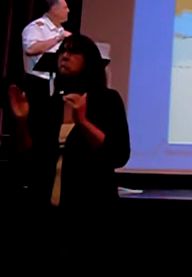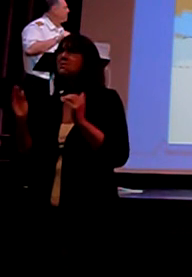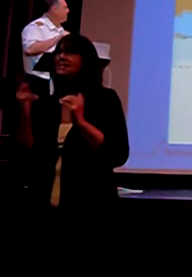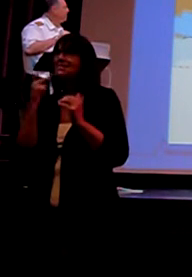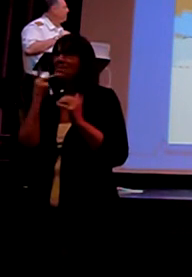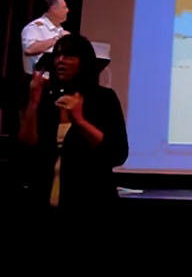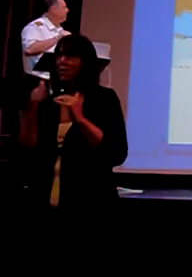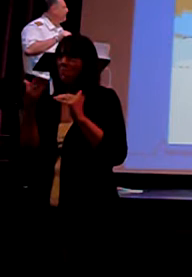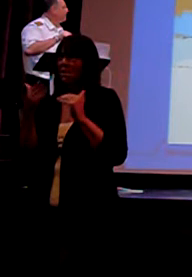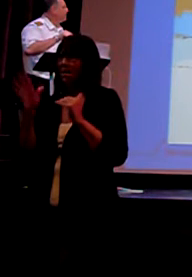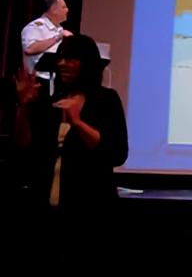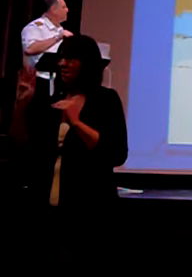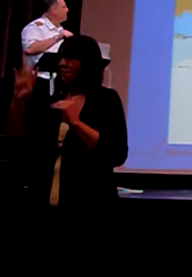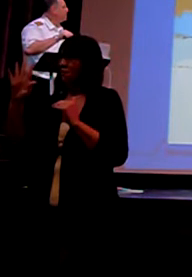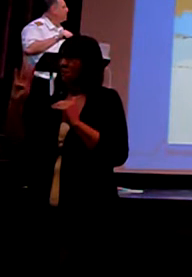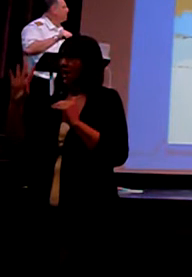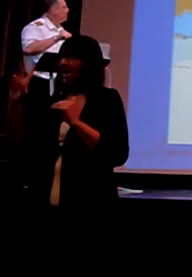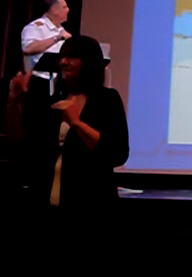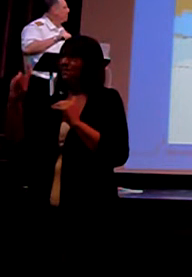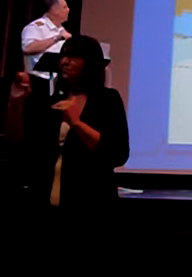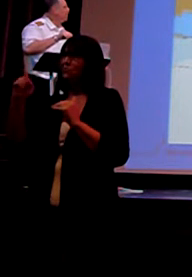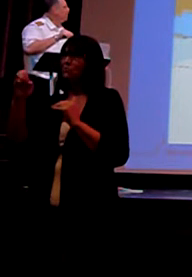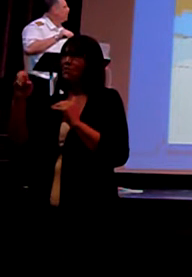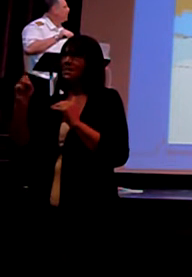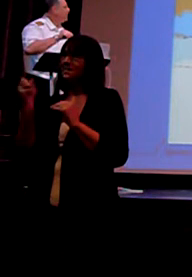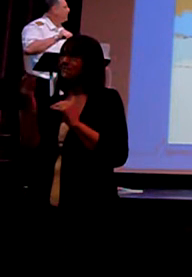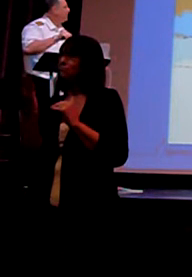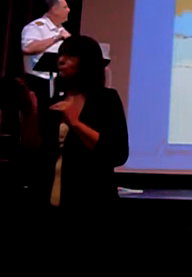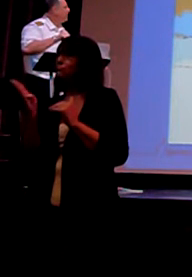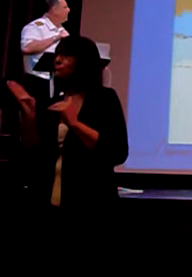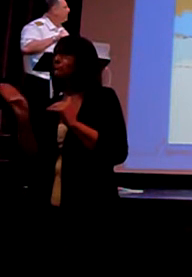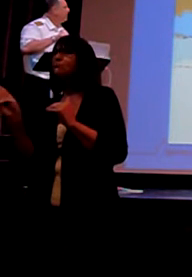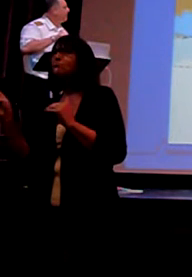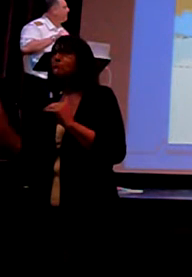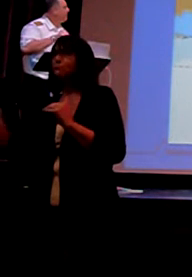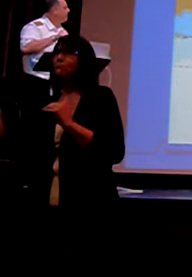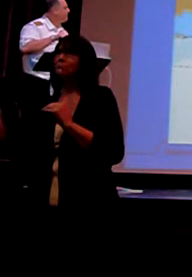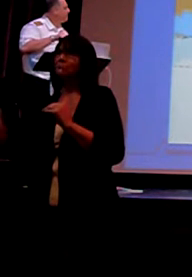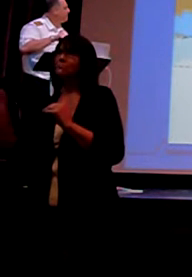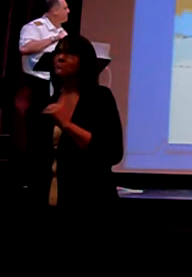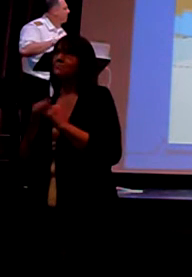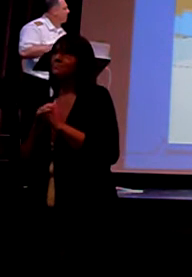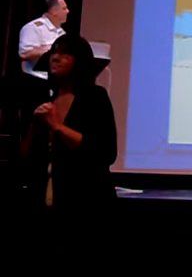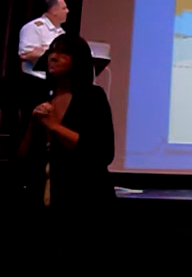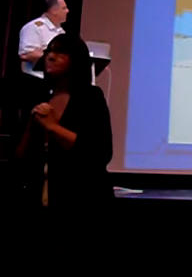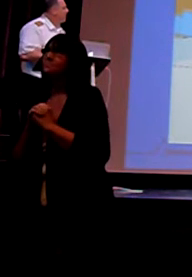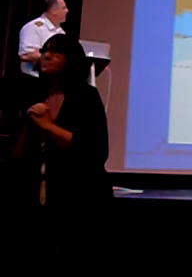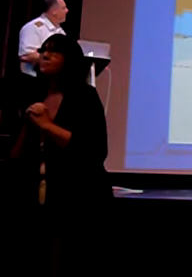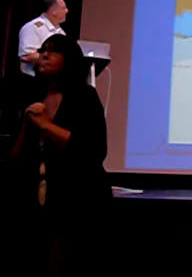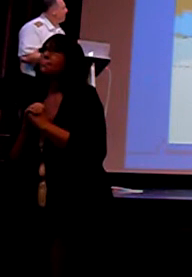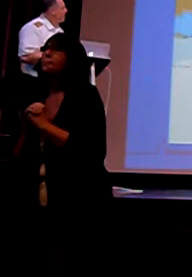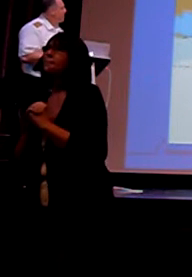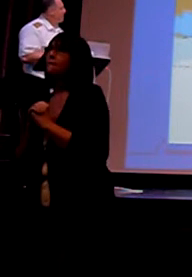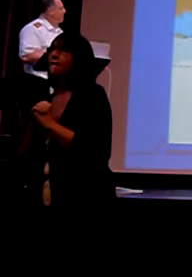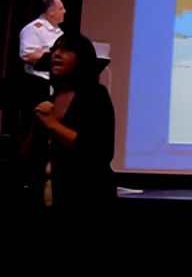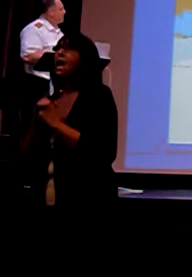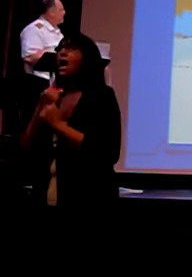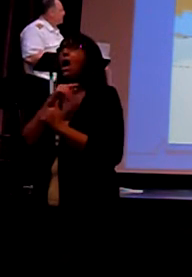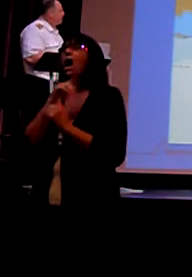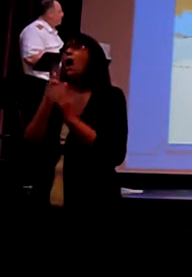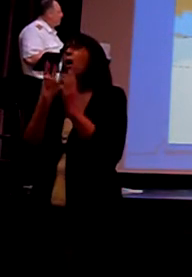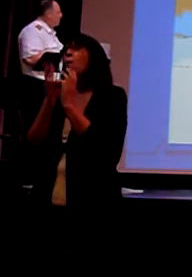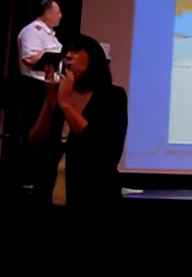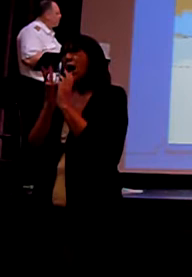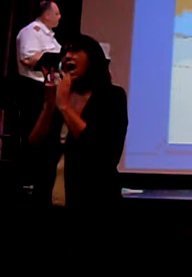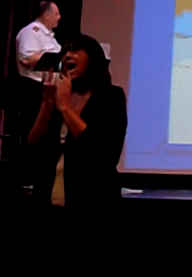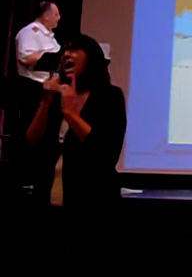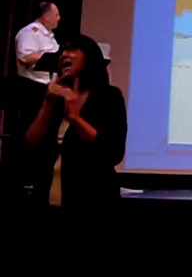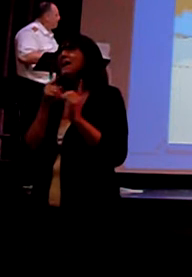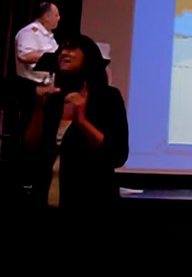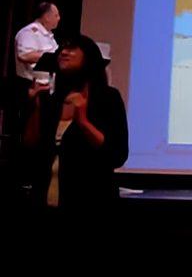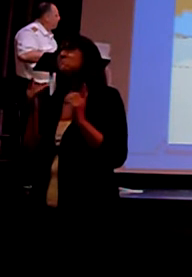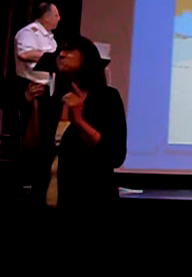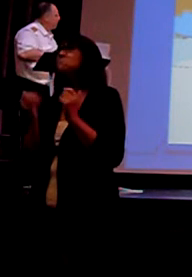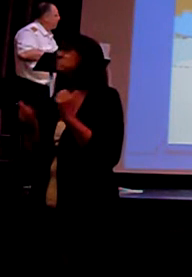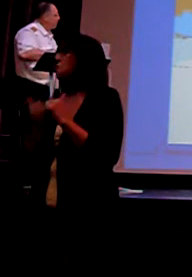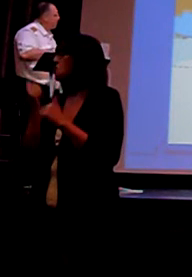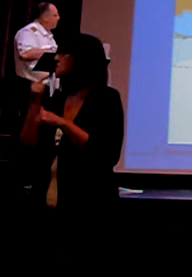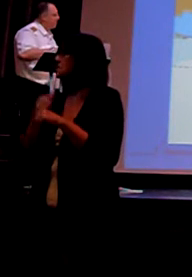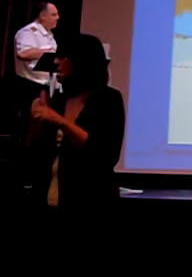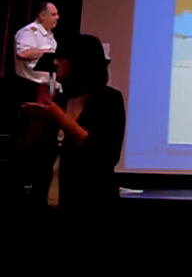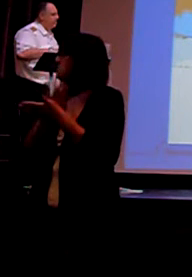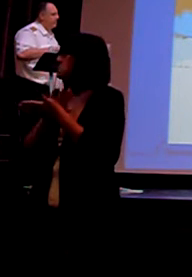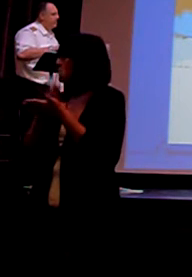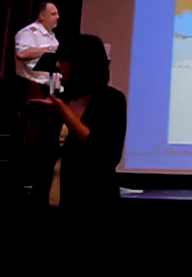it's only about 45 degrees or so that we need to go, and then we come out. The weather here is usually nice. We